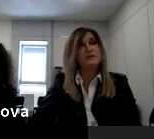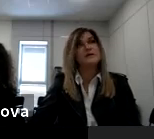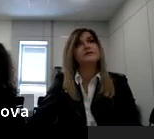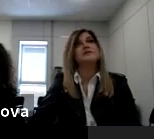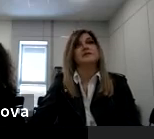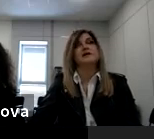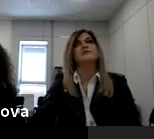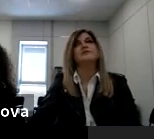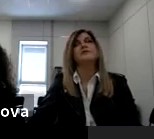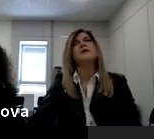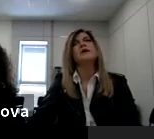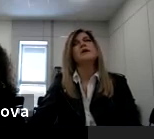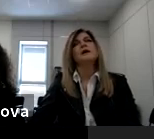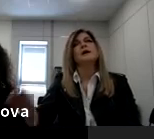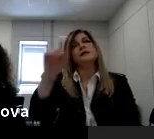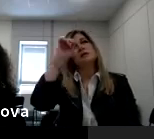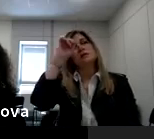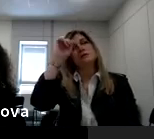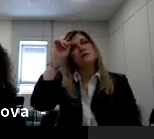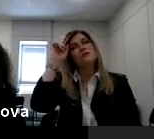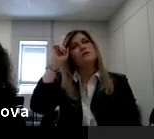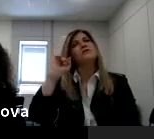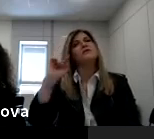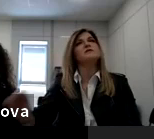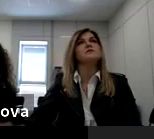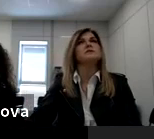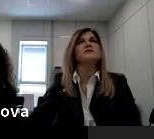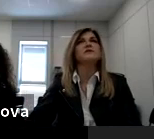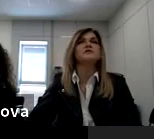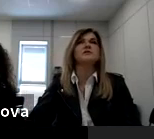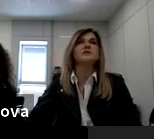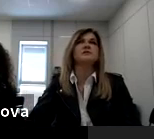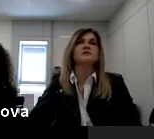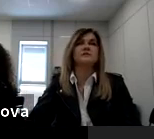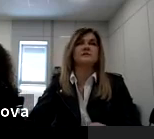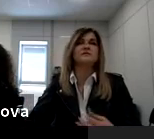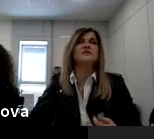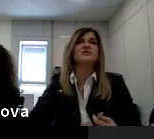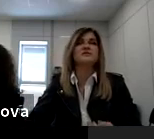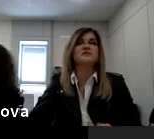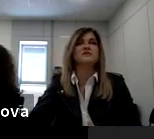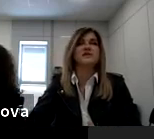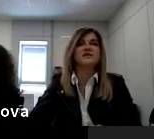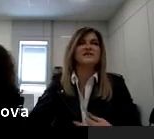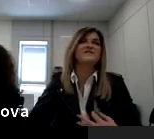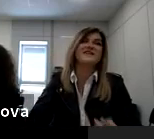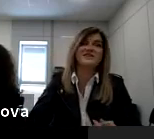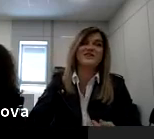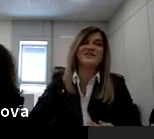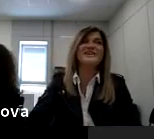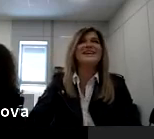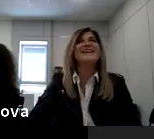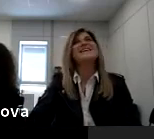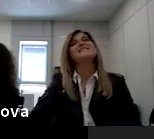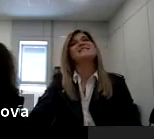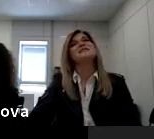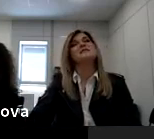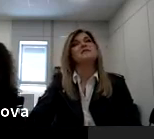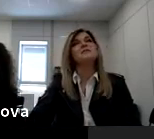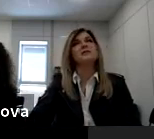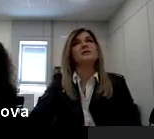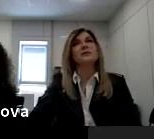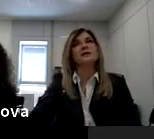IP rating, actually. And also one of the interesting features of this fixture